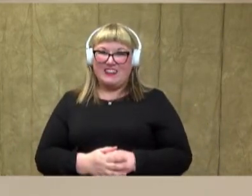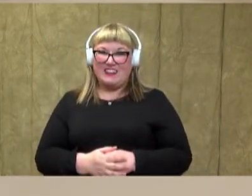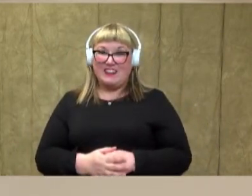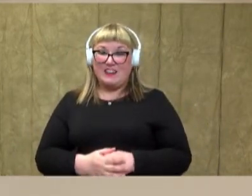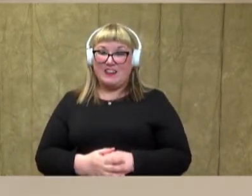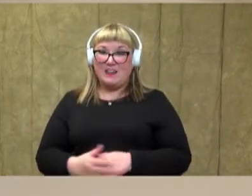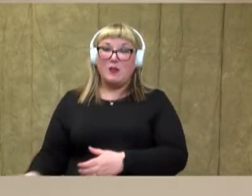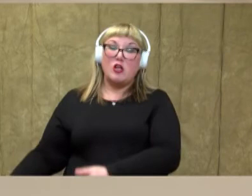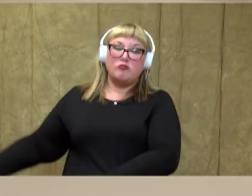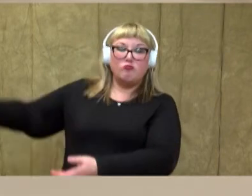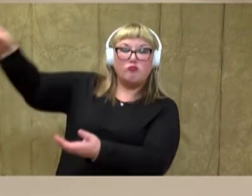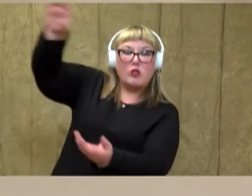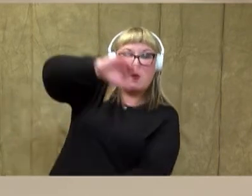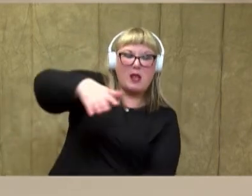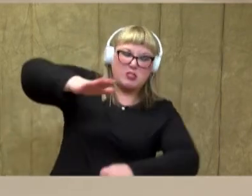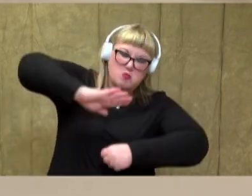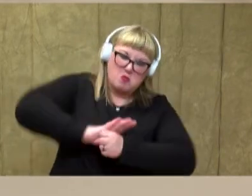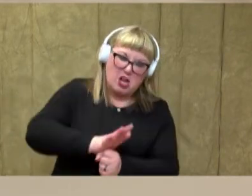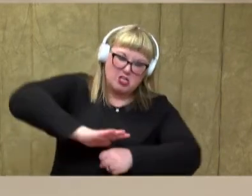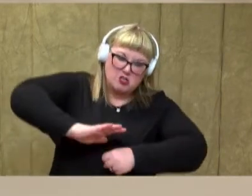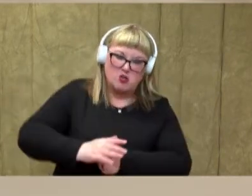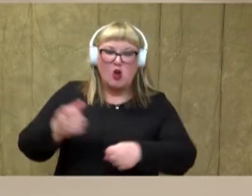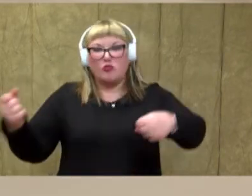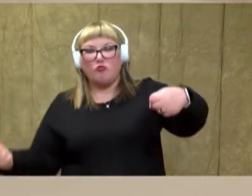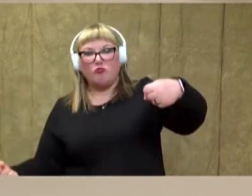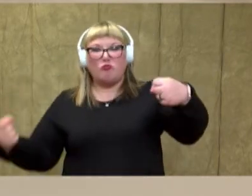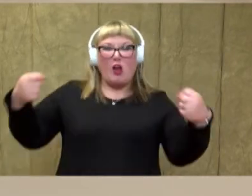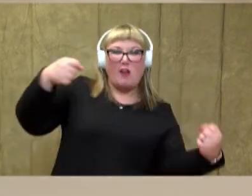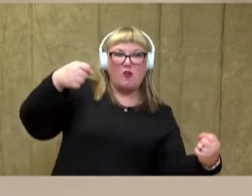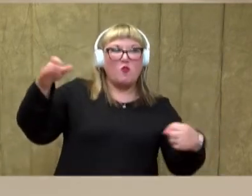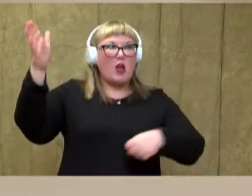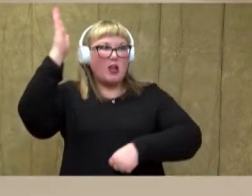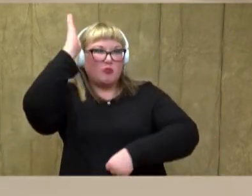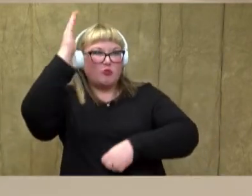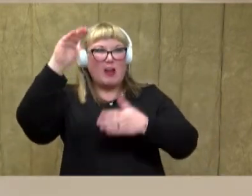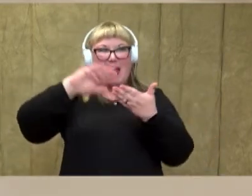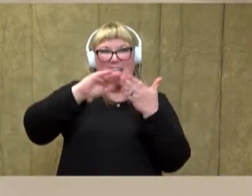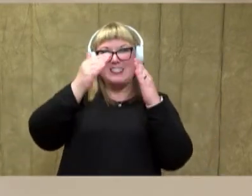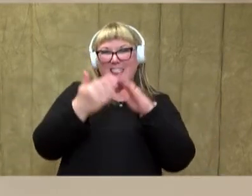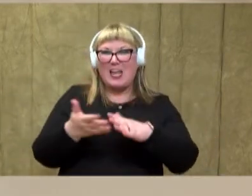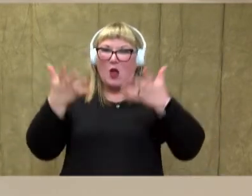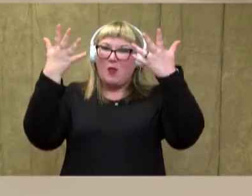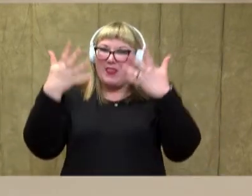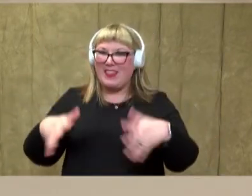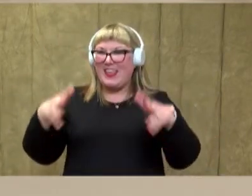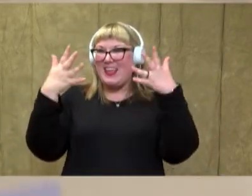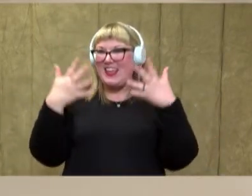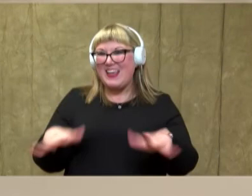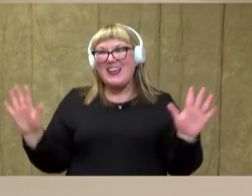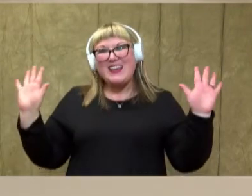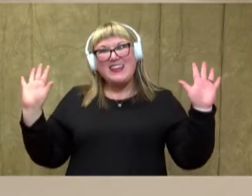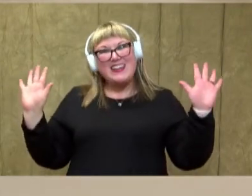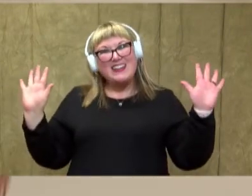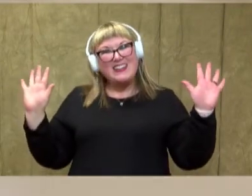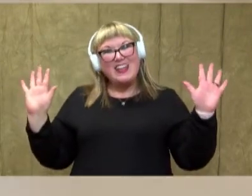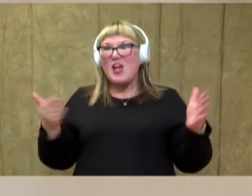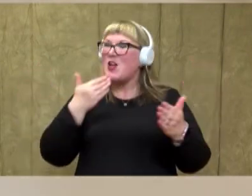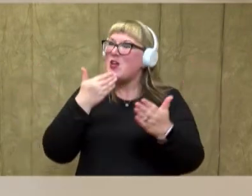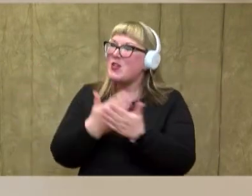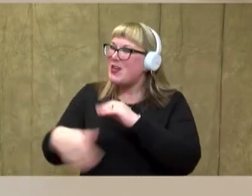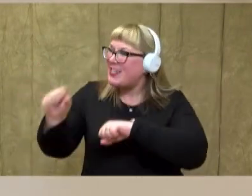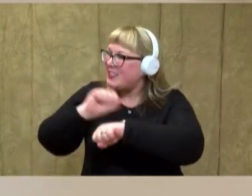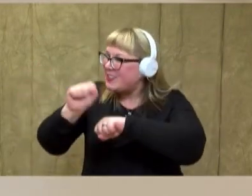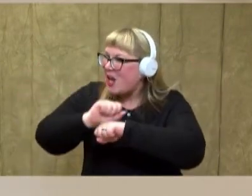Dump it in, smash it down, drive around to Trashy Town. The end. Good job,